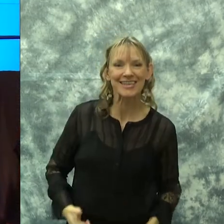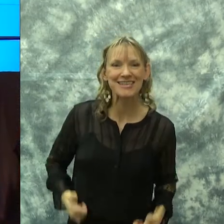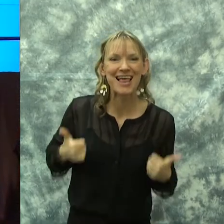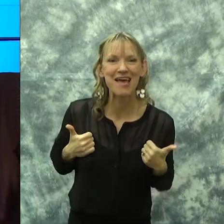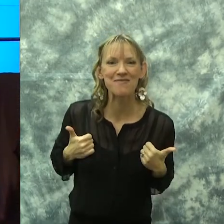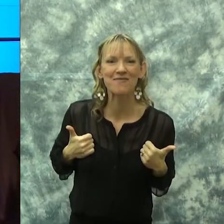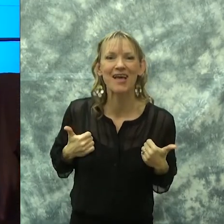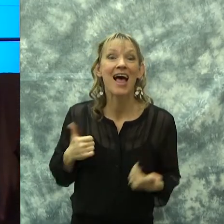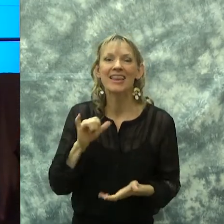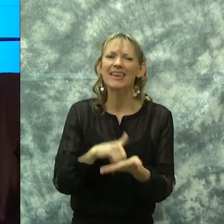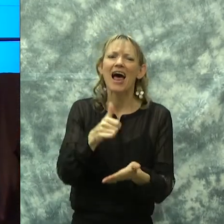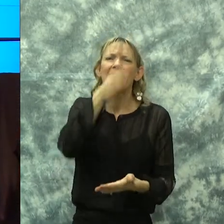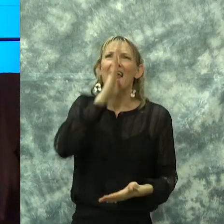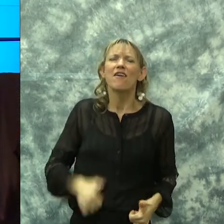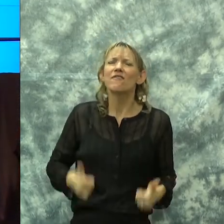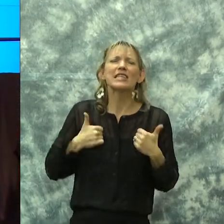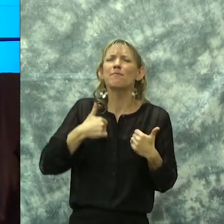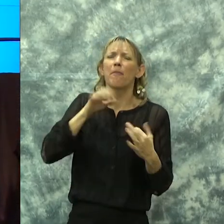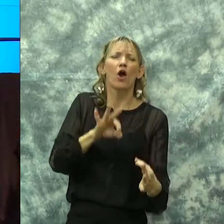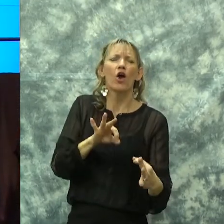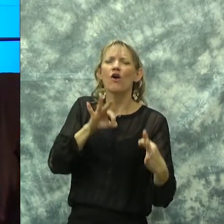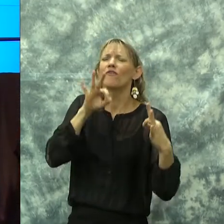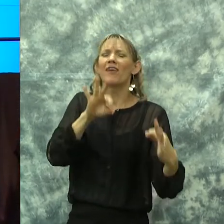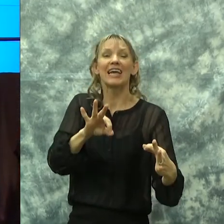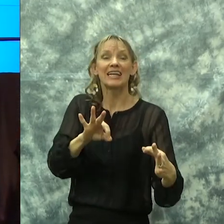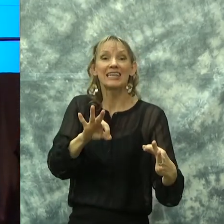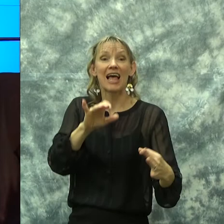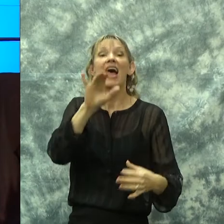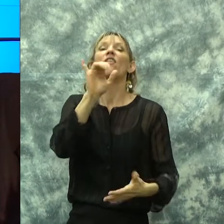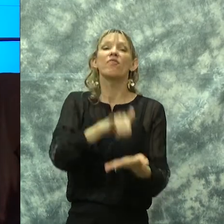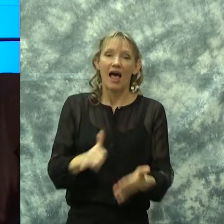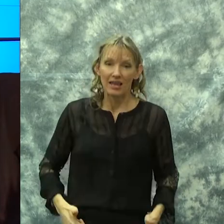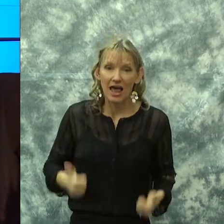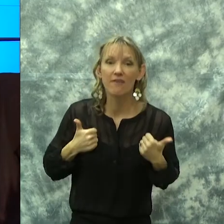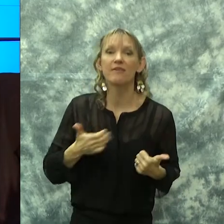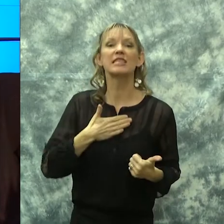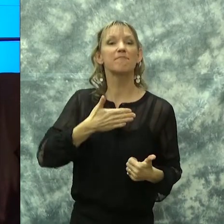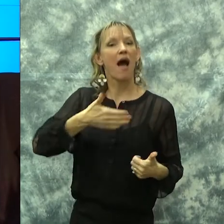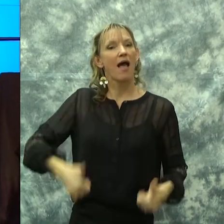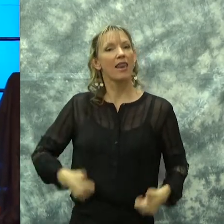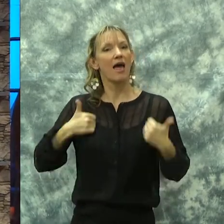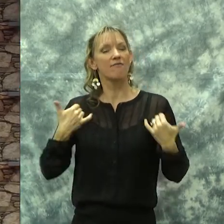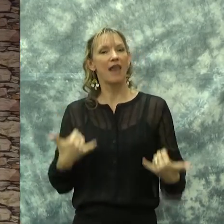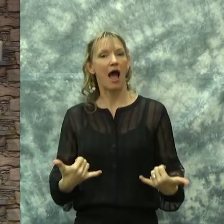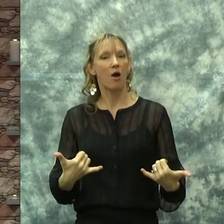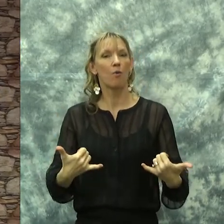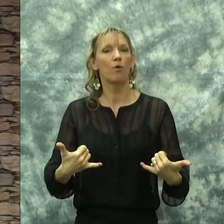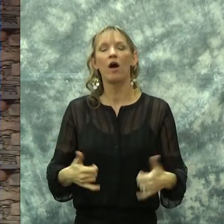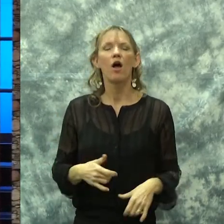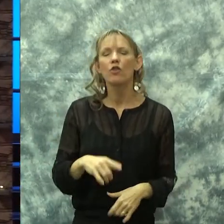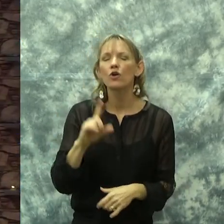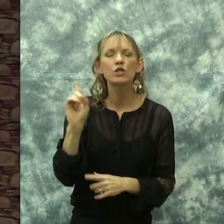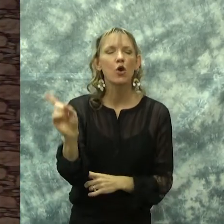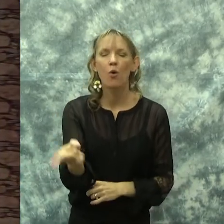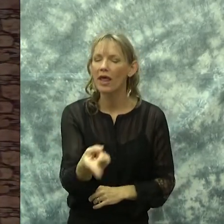is God's life. That life is perfect. That life is my life now. There's